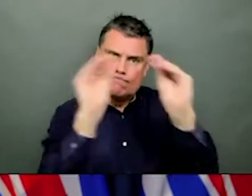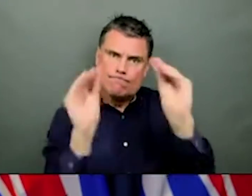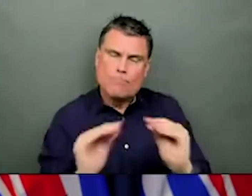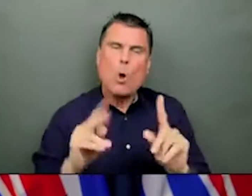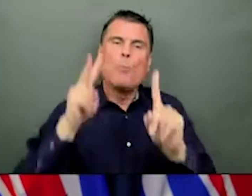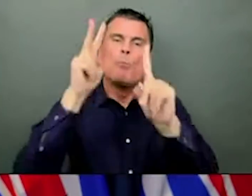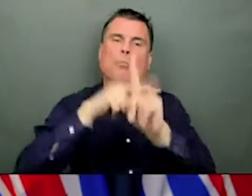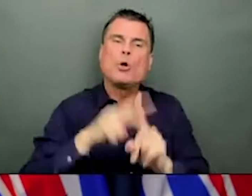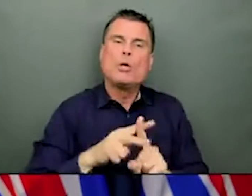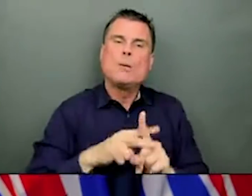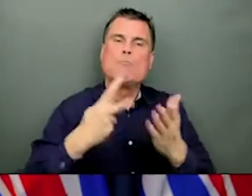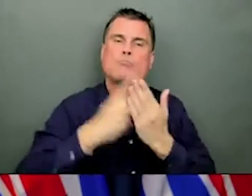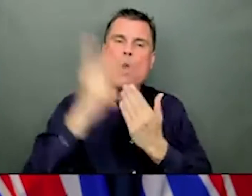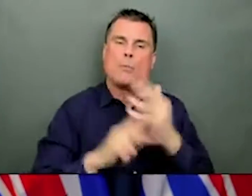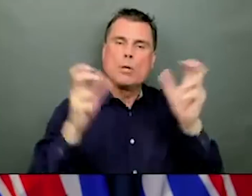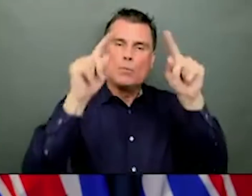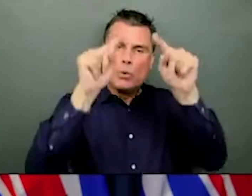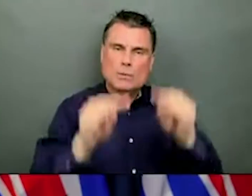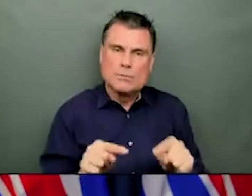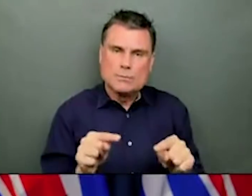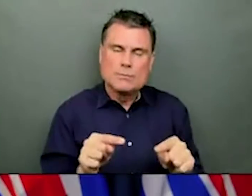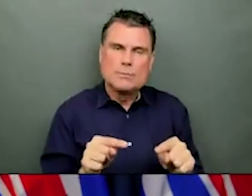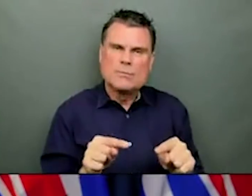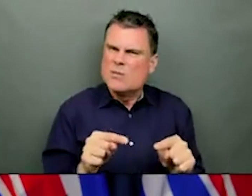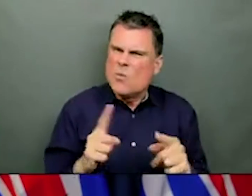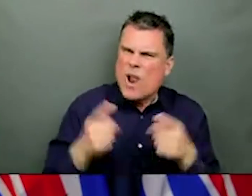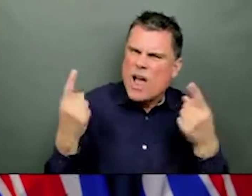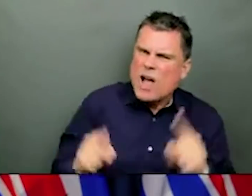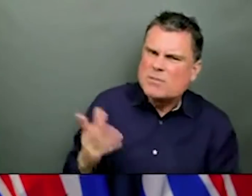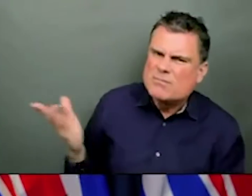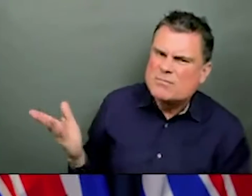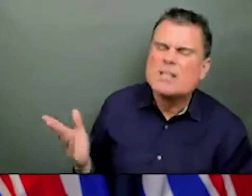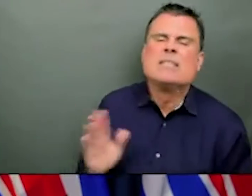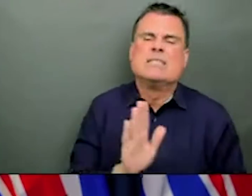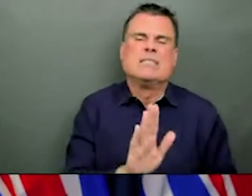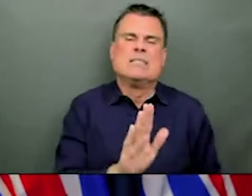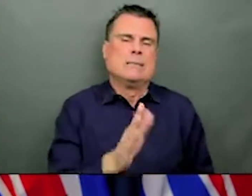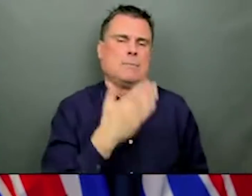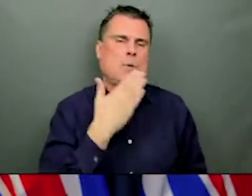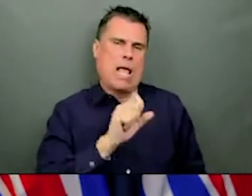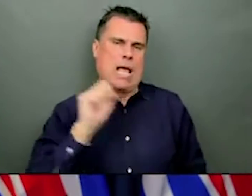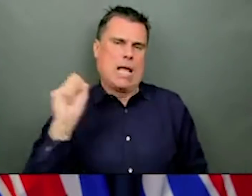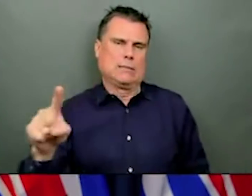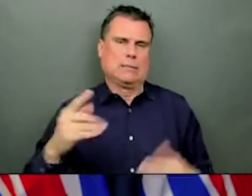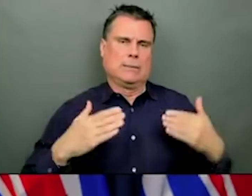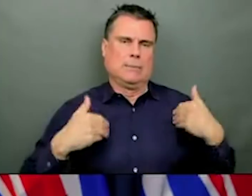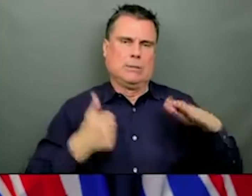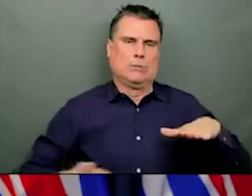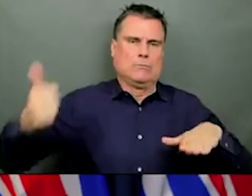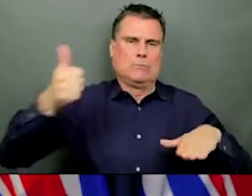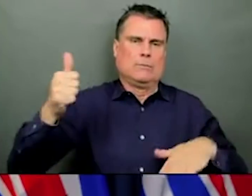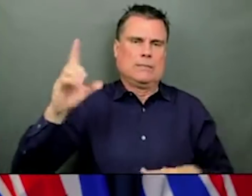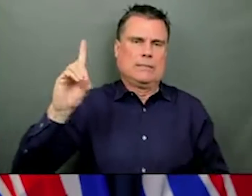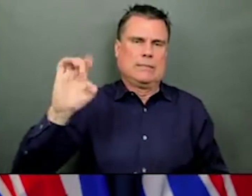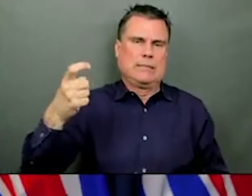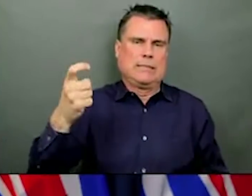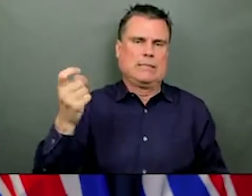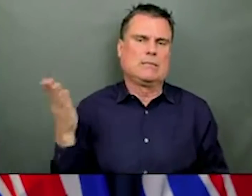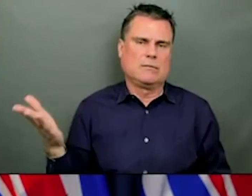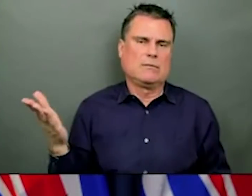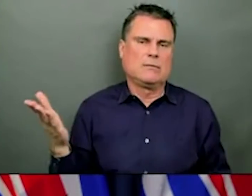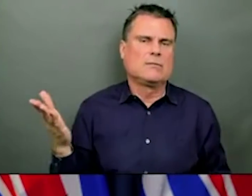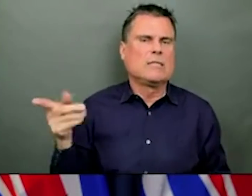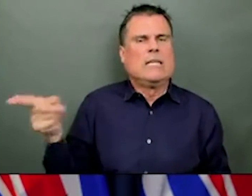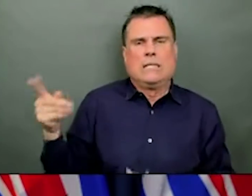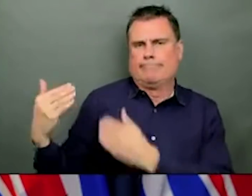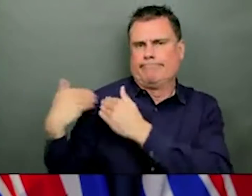Minister Dix, who has been overseeing this from the Ministry of Health. I do know that we have full confidence that we'll be able to deliver vaccines to